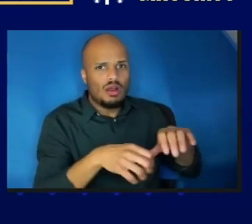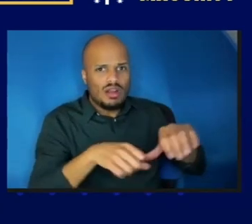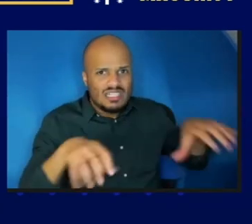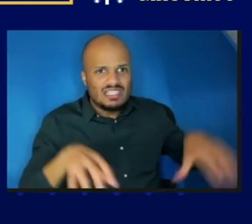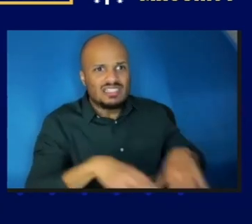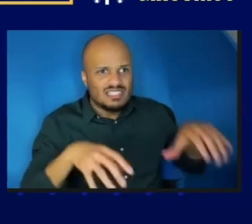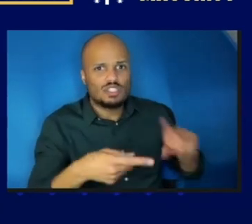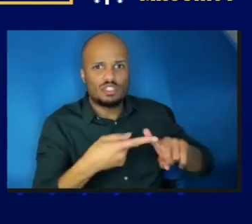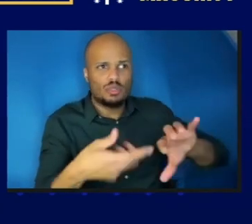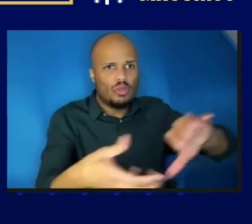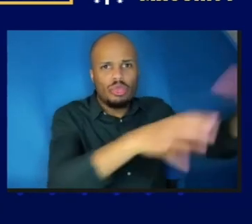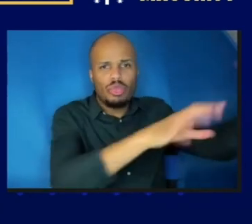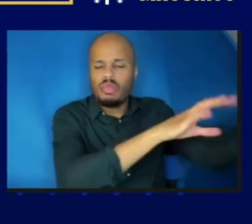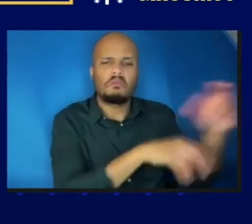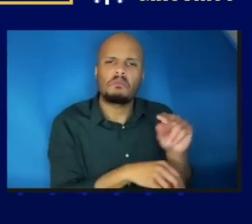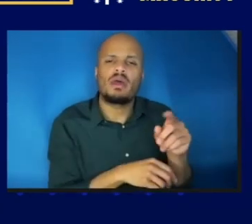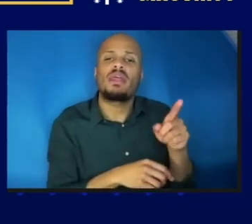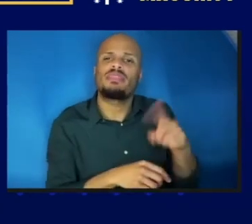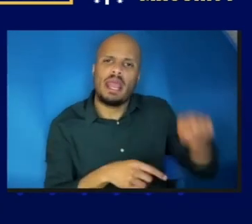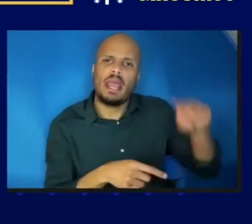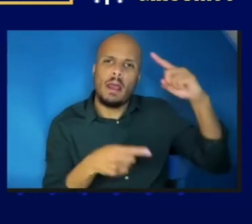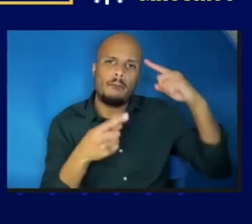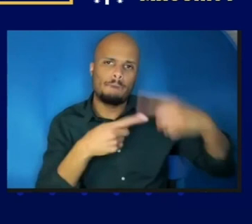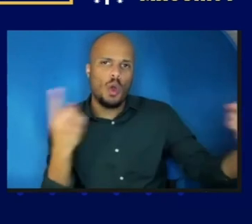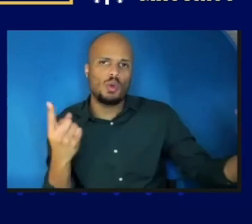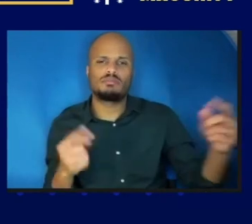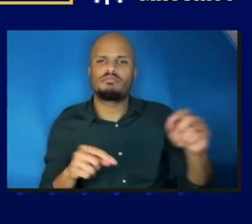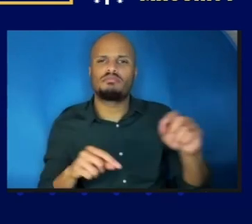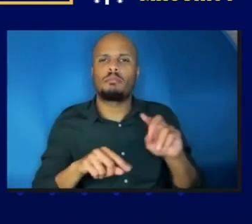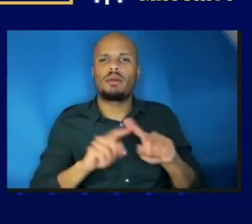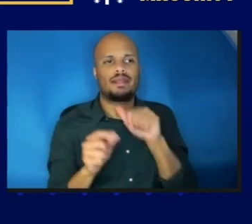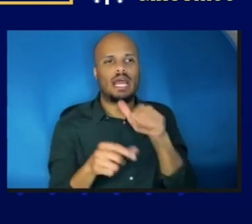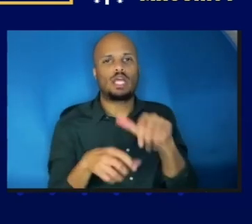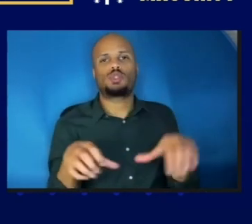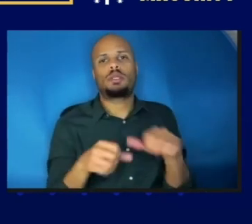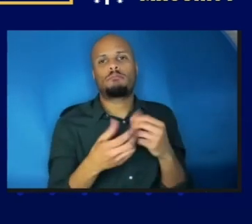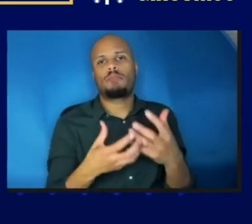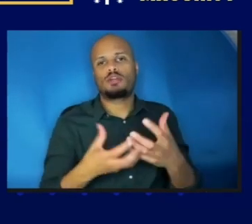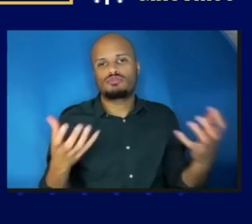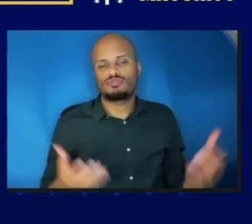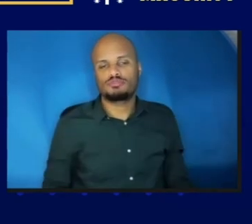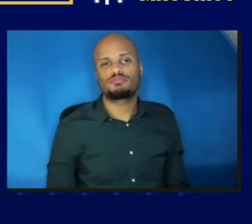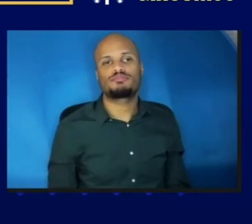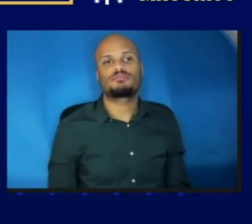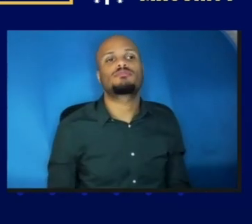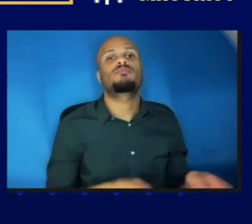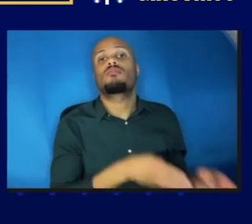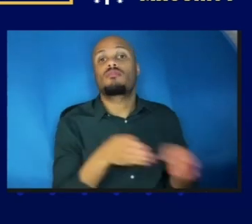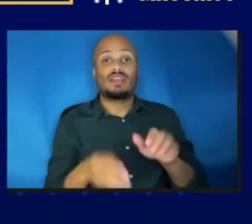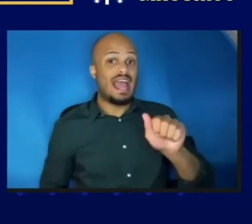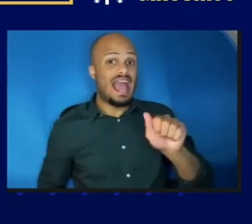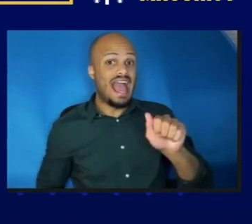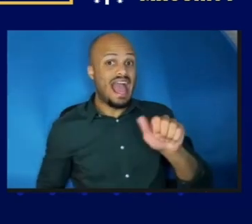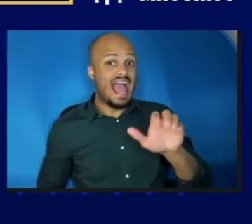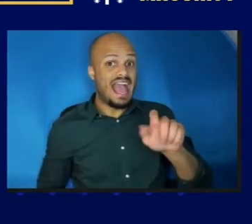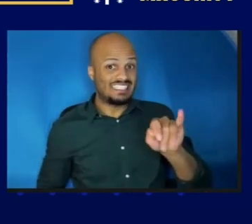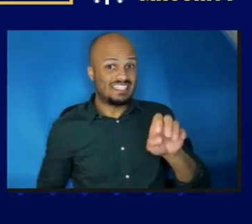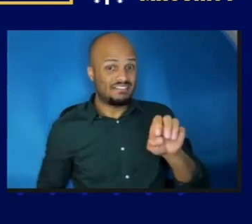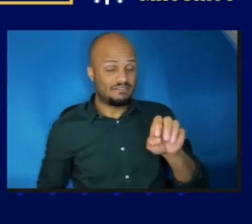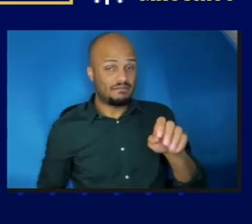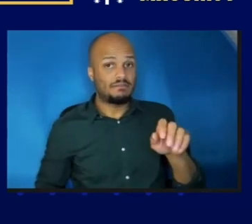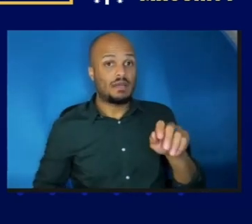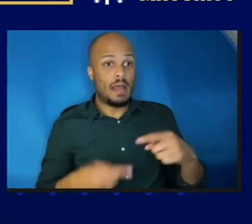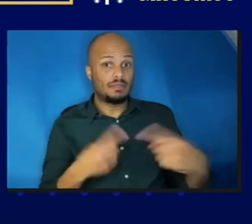issues. So they oppose us, but they're not really doing much about it. And then active opposition are people that not only disagree with